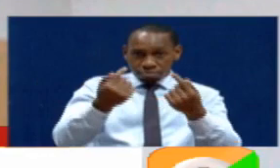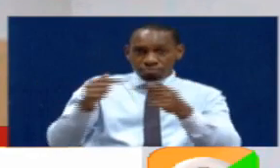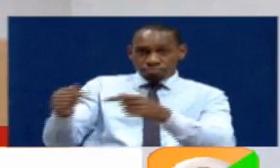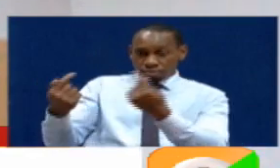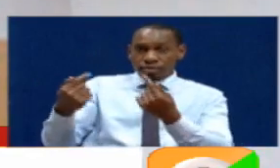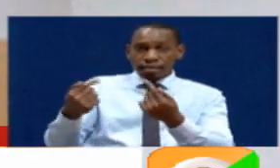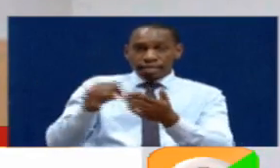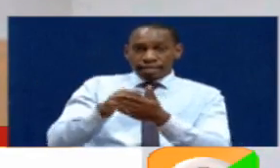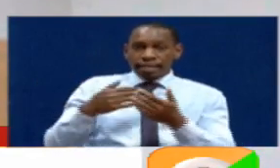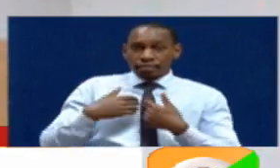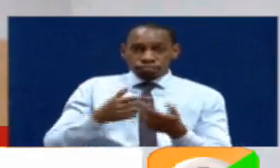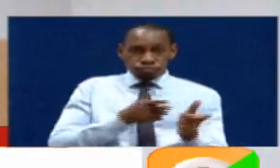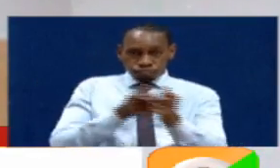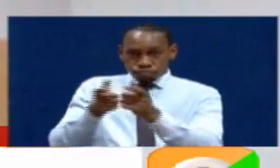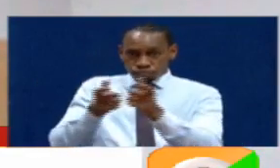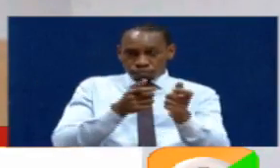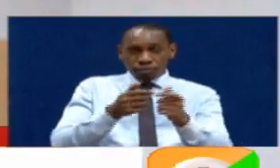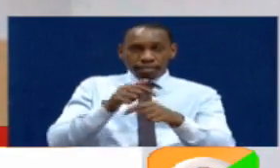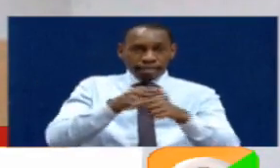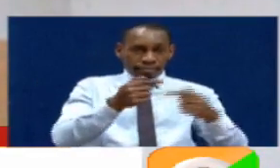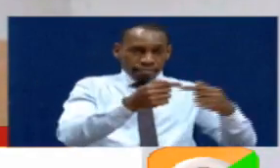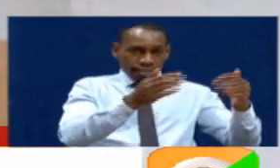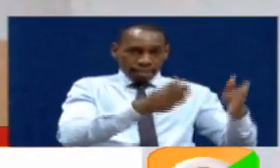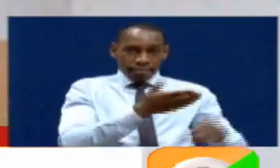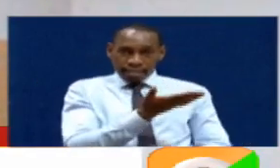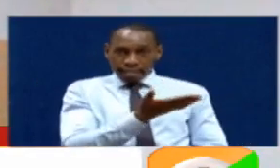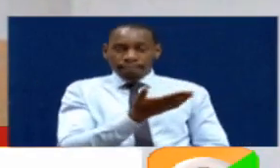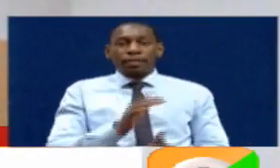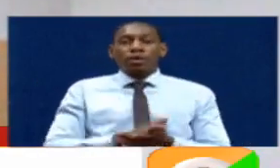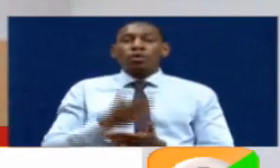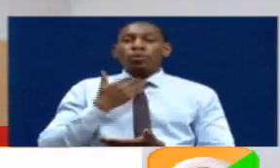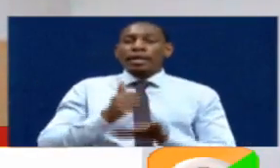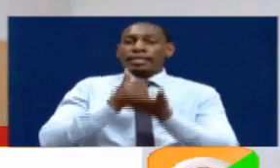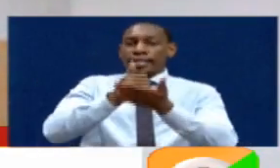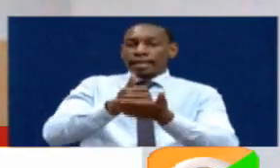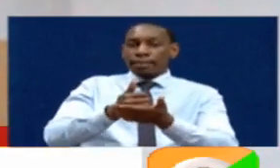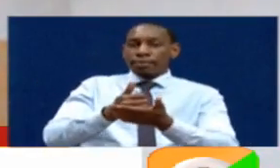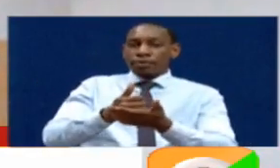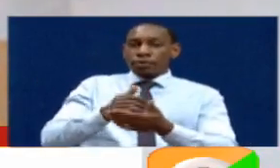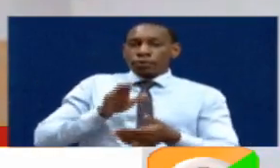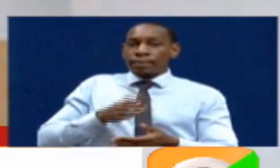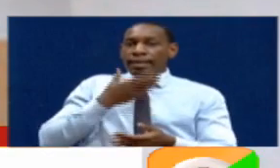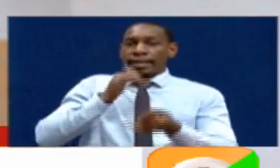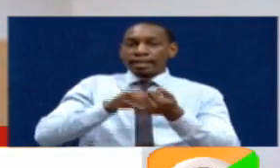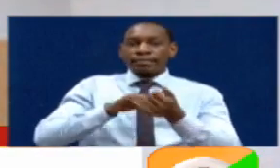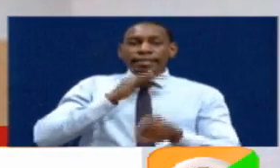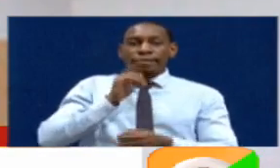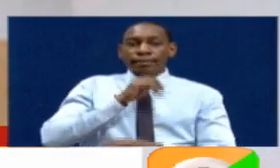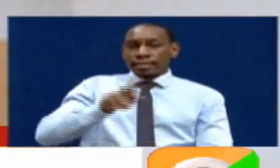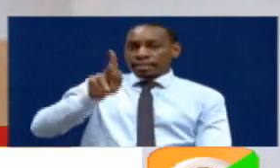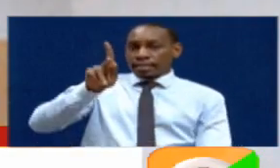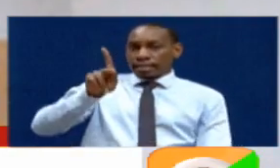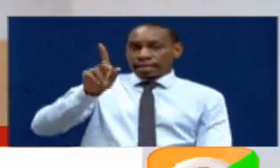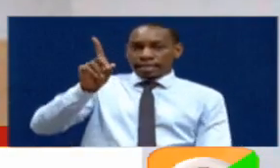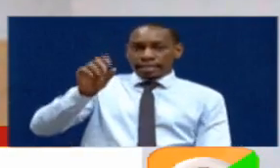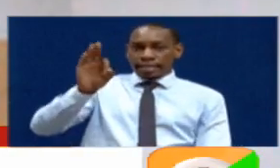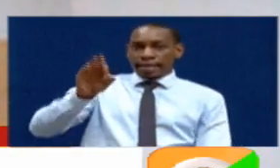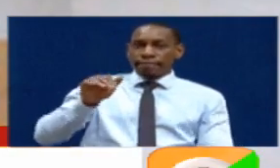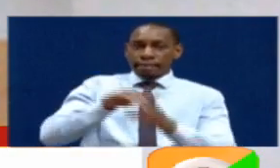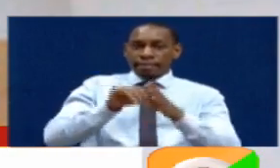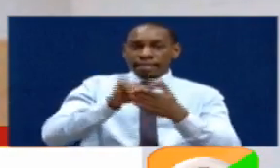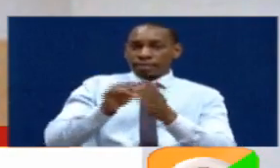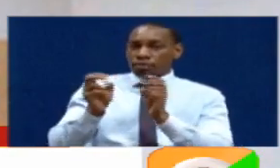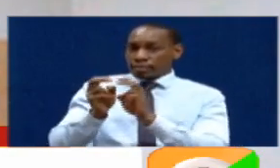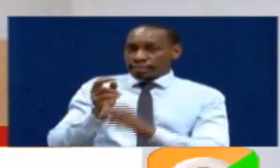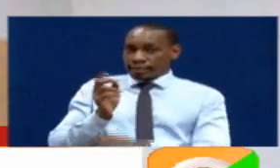to hold a weapon when you're fighting an enemy. And I would just like to help the widows in Kenya, the KDF members, those ones who've reached